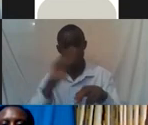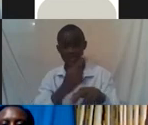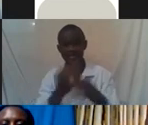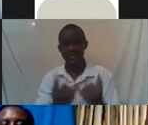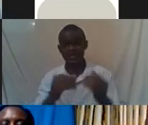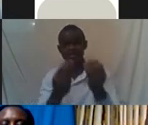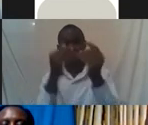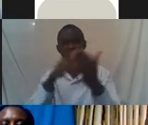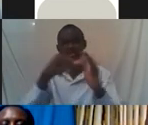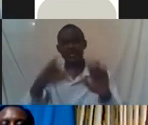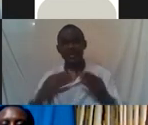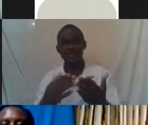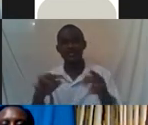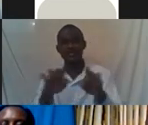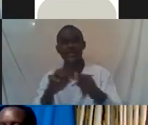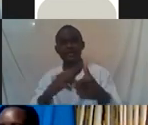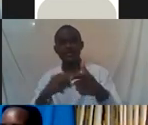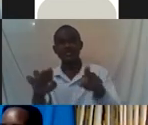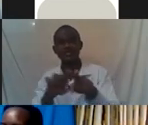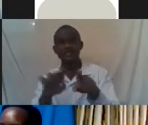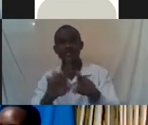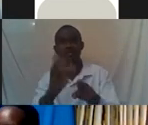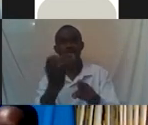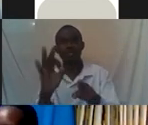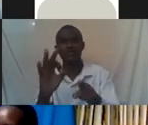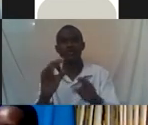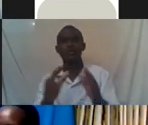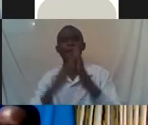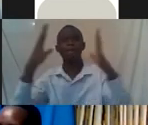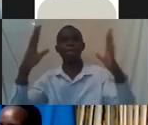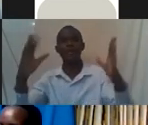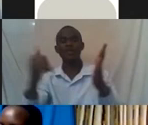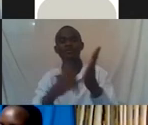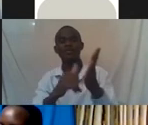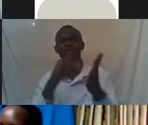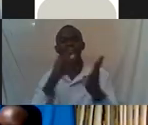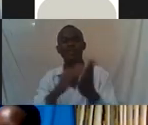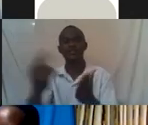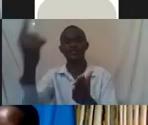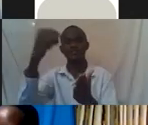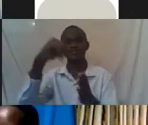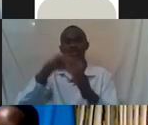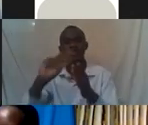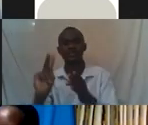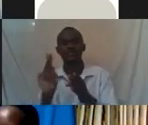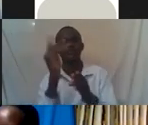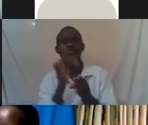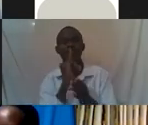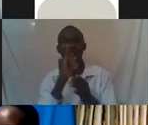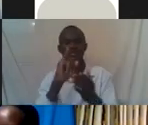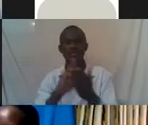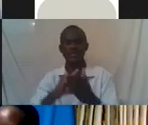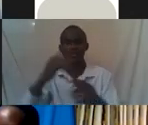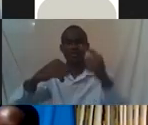of course, one of the big issues that has come to plague us, Kenyans have become aware, is this winner takes